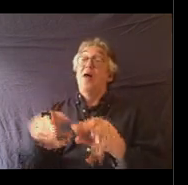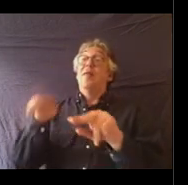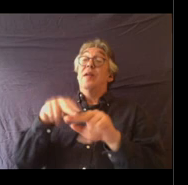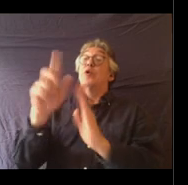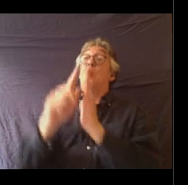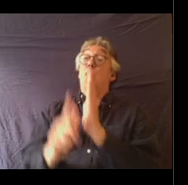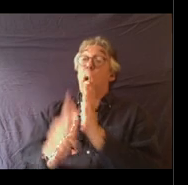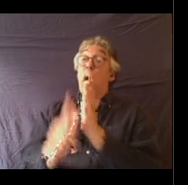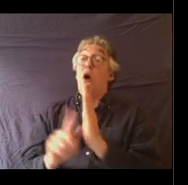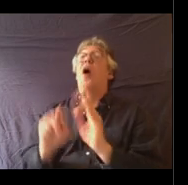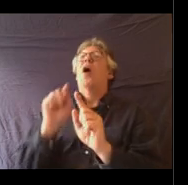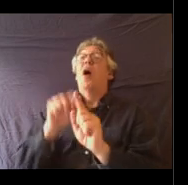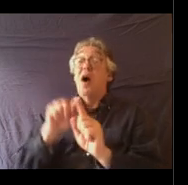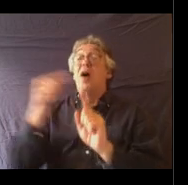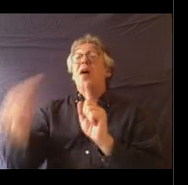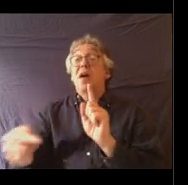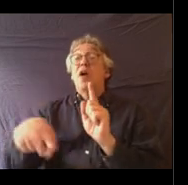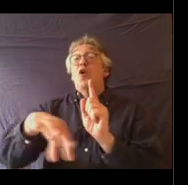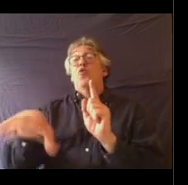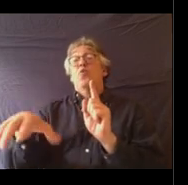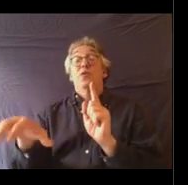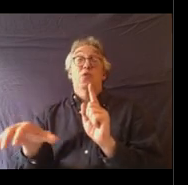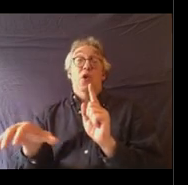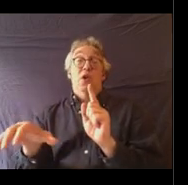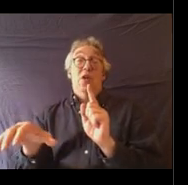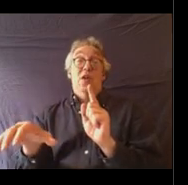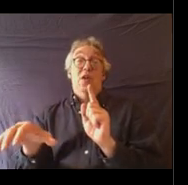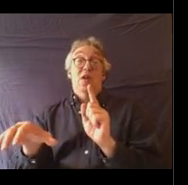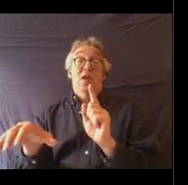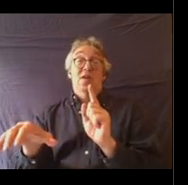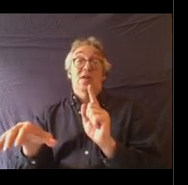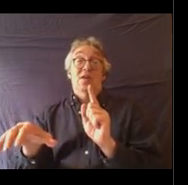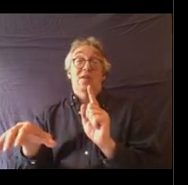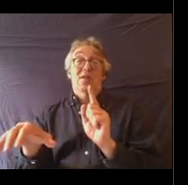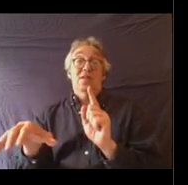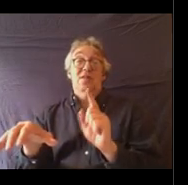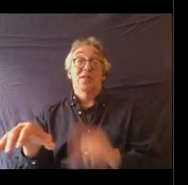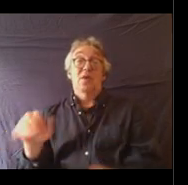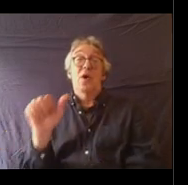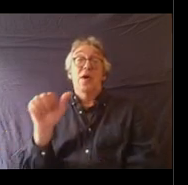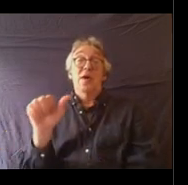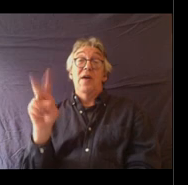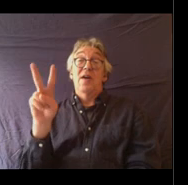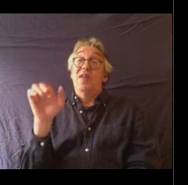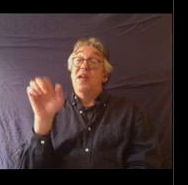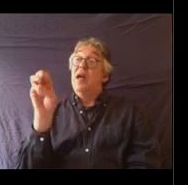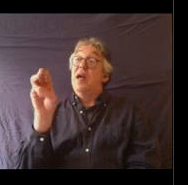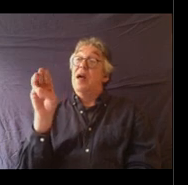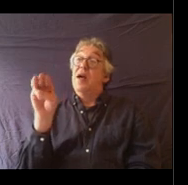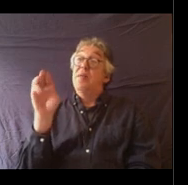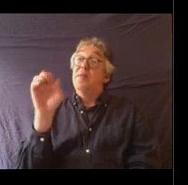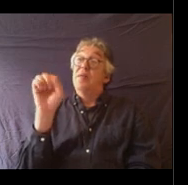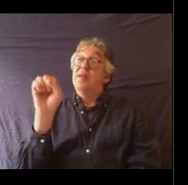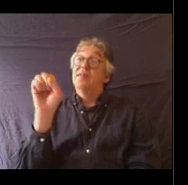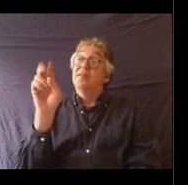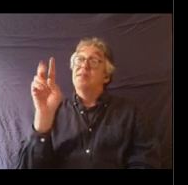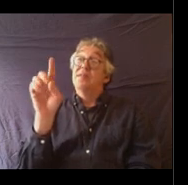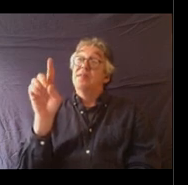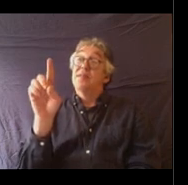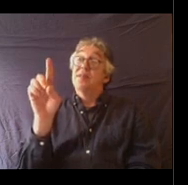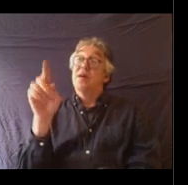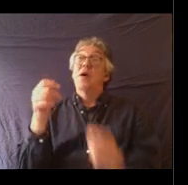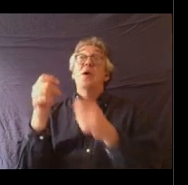the AVMSD becomes applicable only in cross-border cases, because this is where it becomes, let's say,